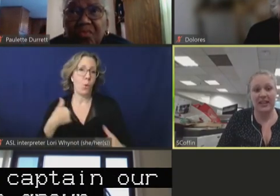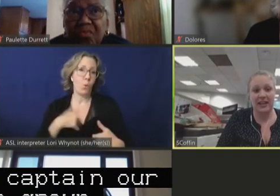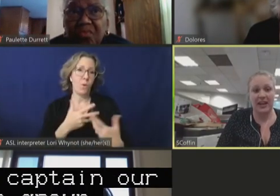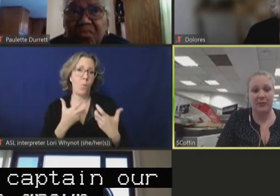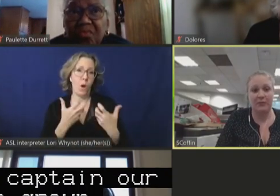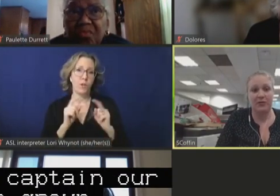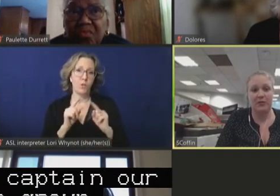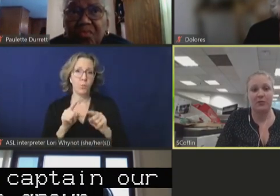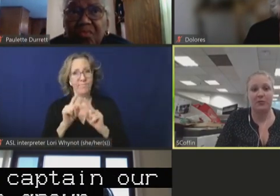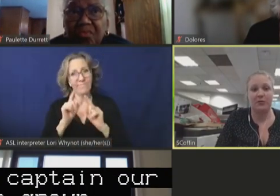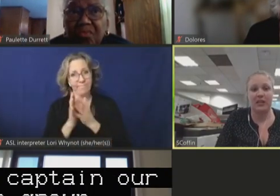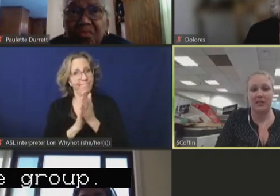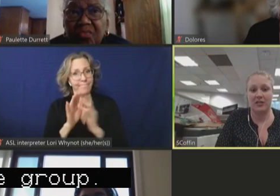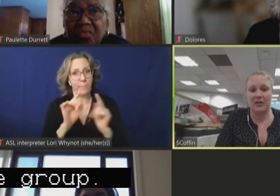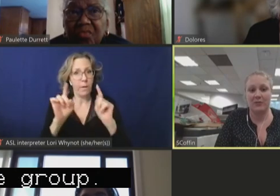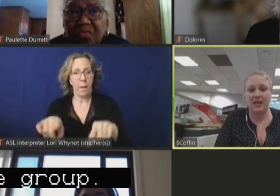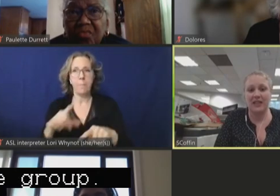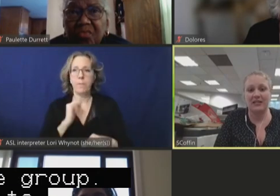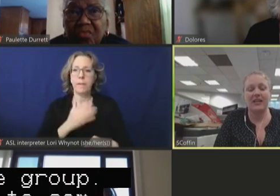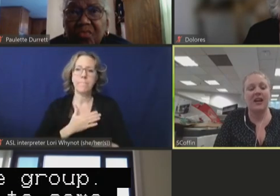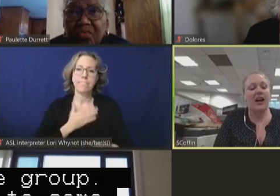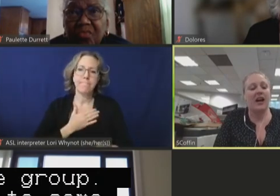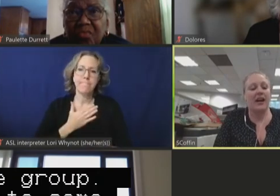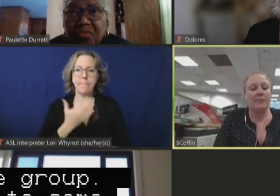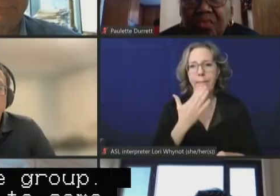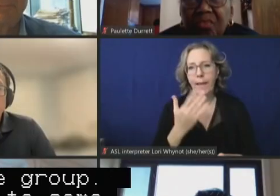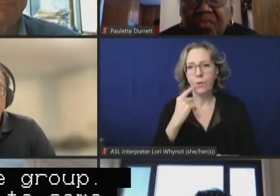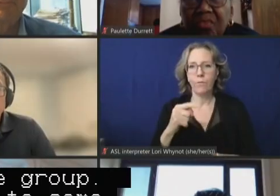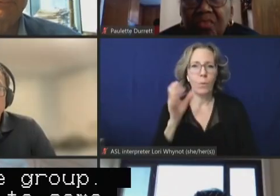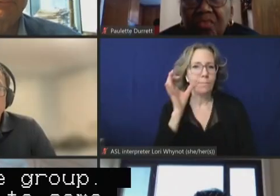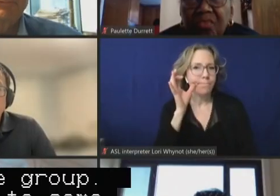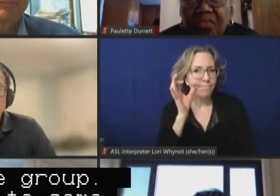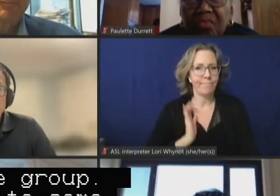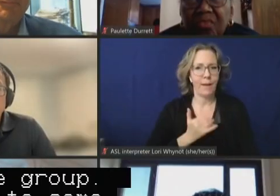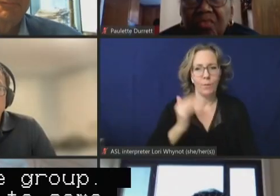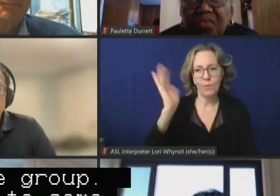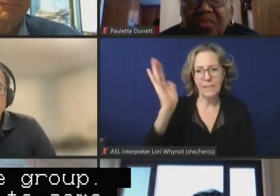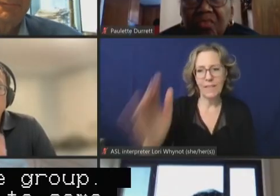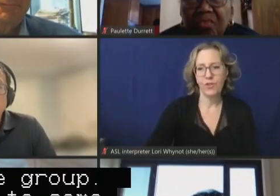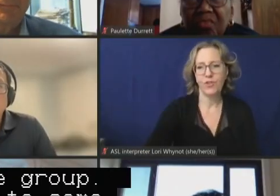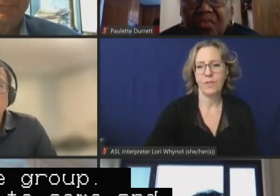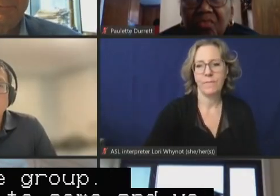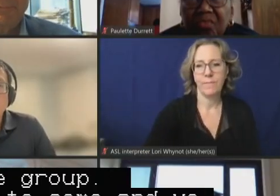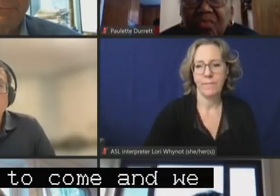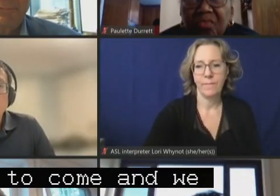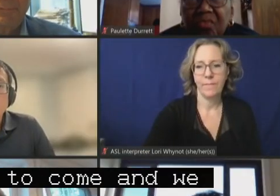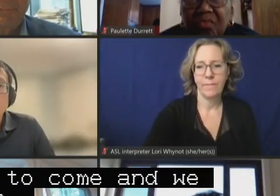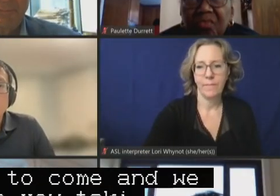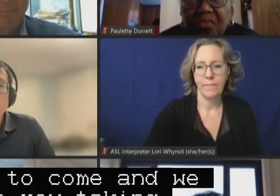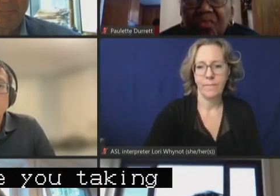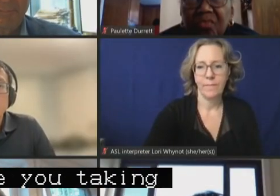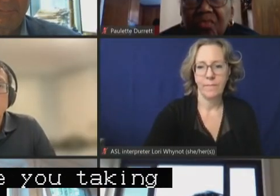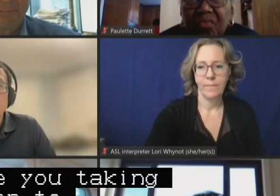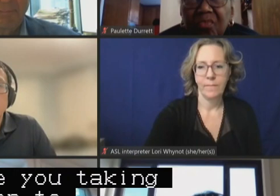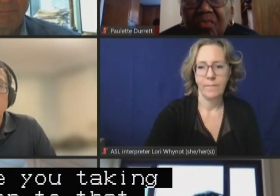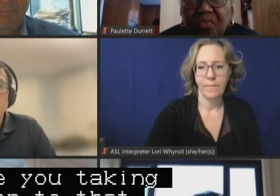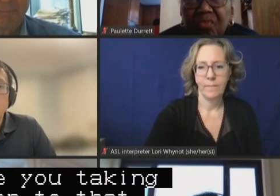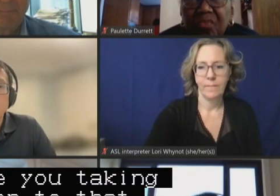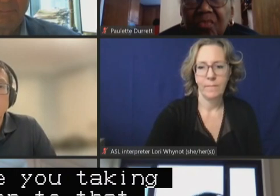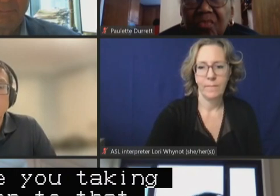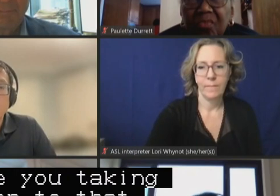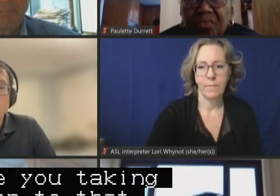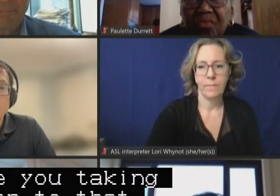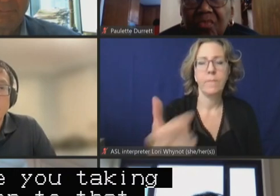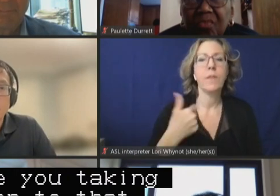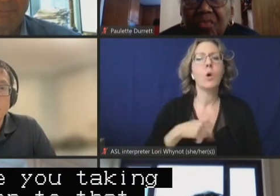guys taking the time to listen to us present. We wanted to tell you a little bit about some of the programmatic